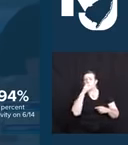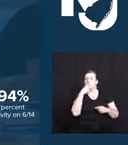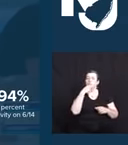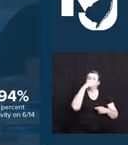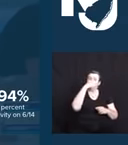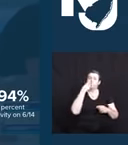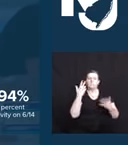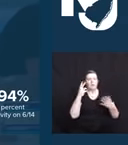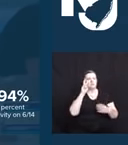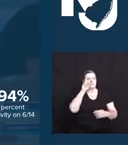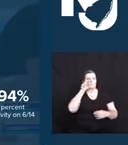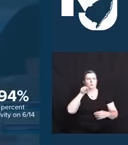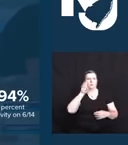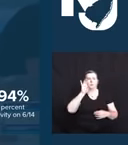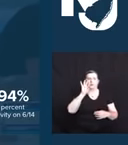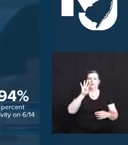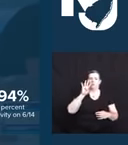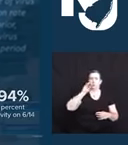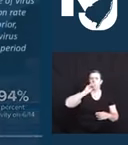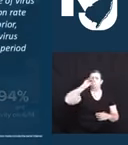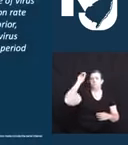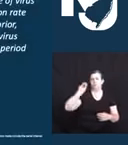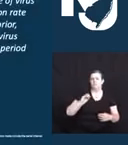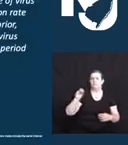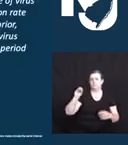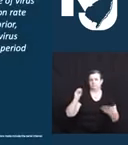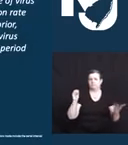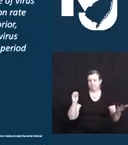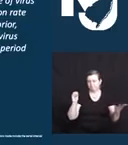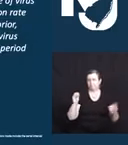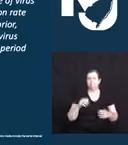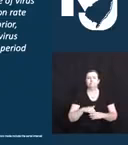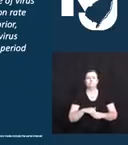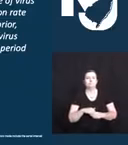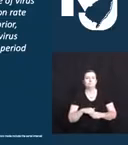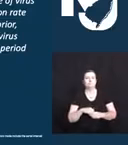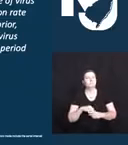was 2.94%. Our rate of transmission is